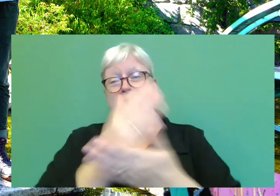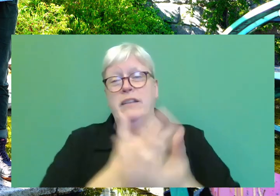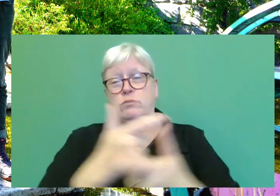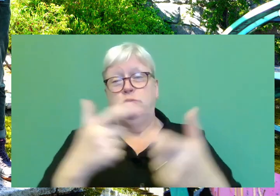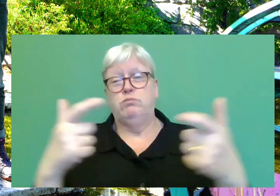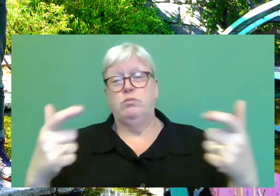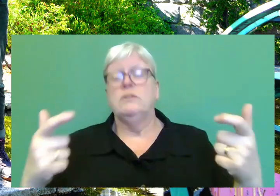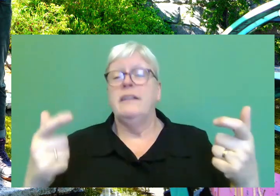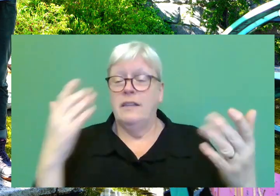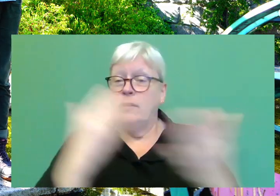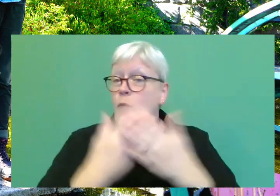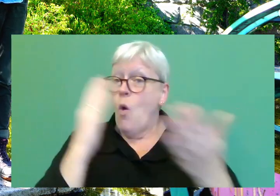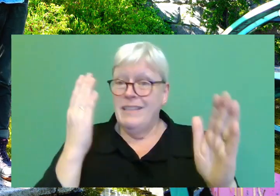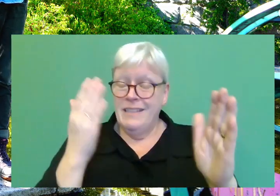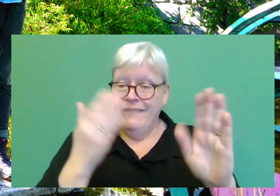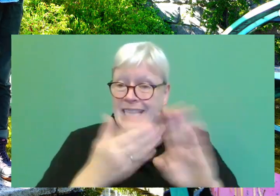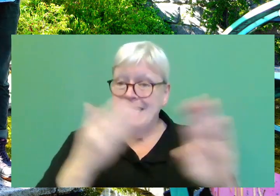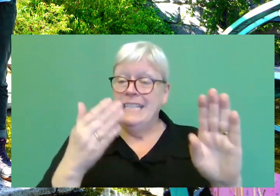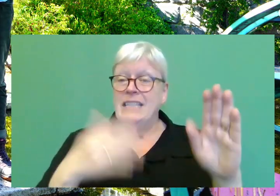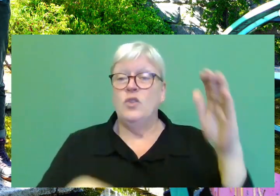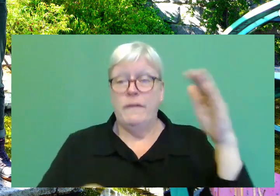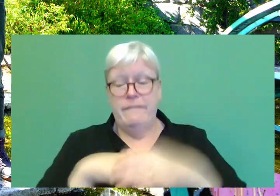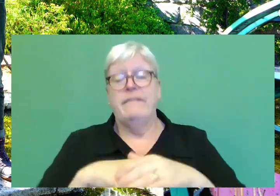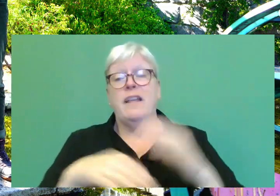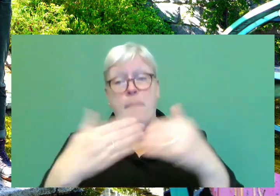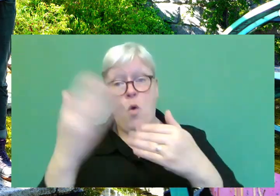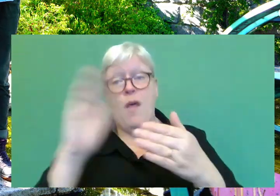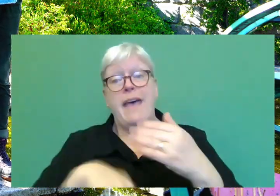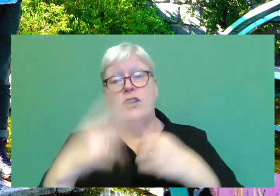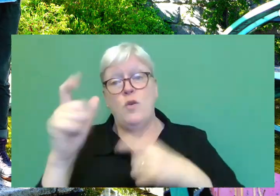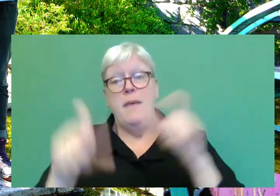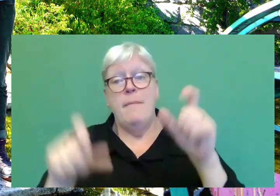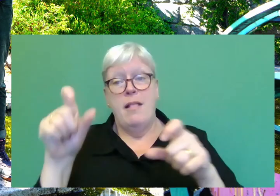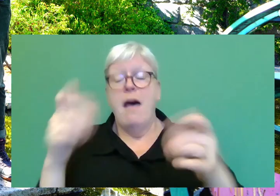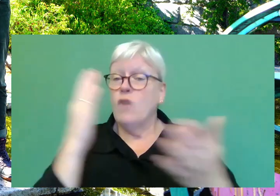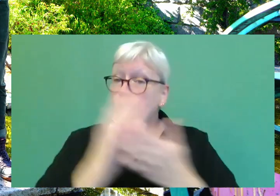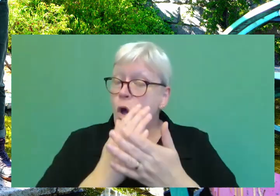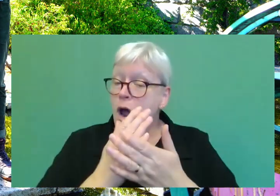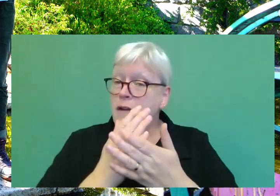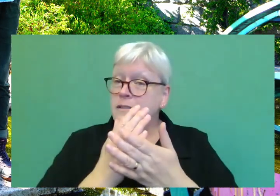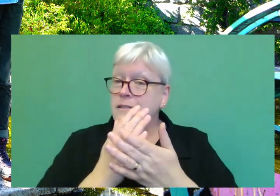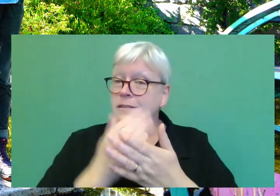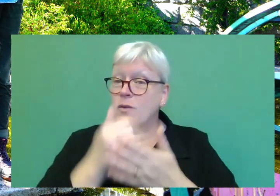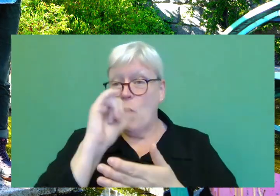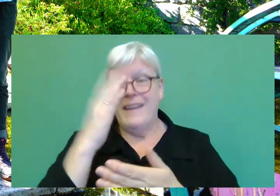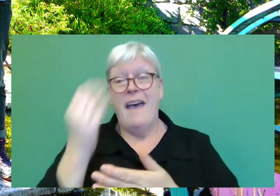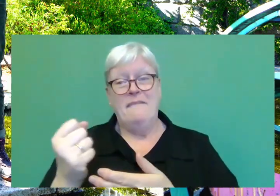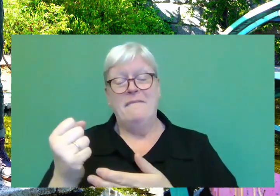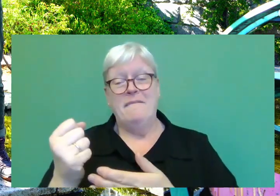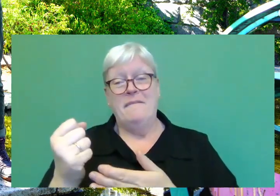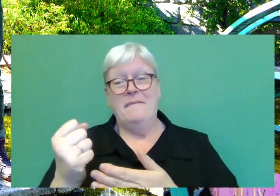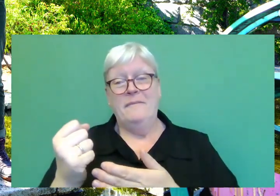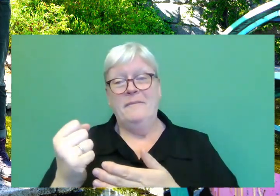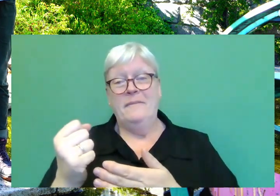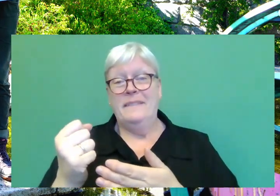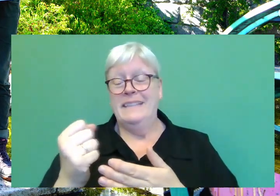intended for filling more than 2 bellies. Of course, there is wine. We would not do a meal such as